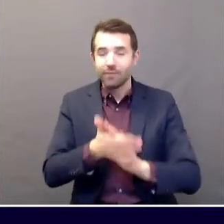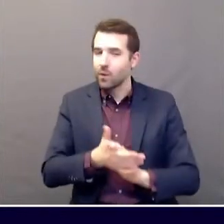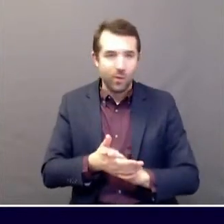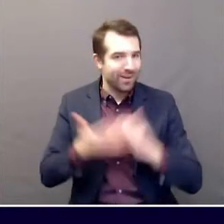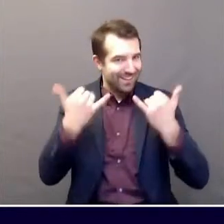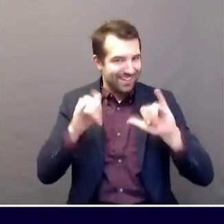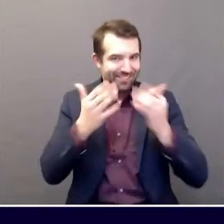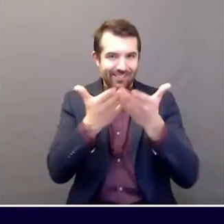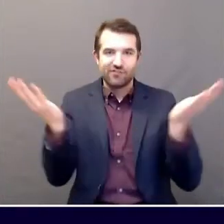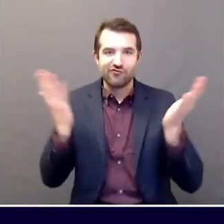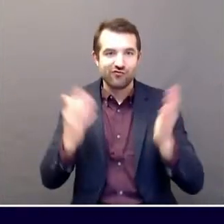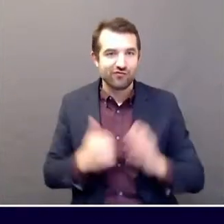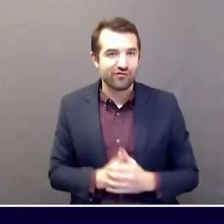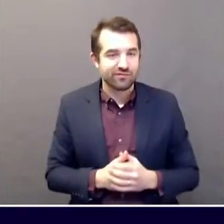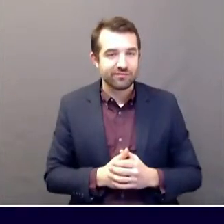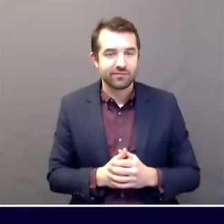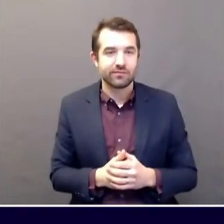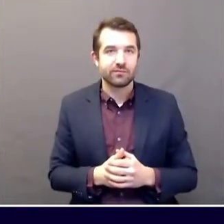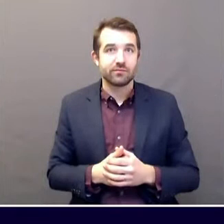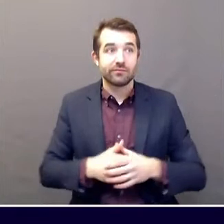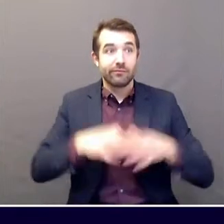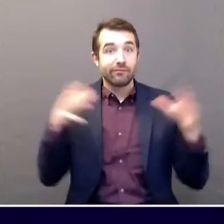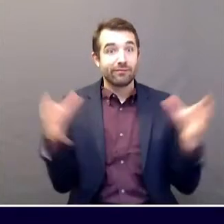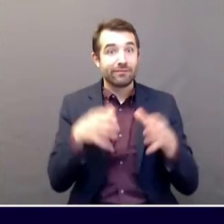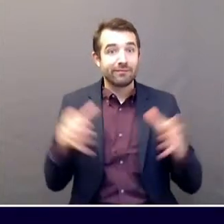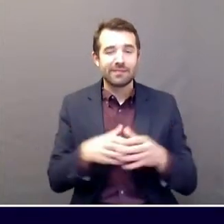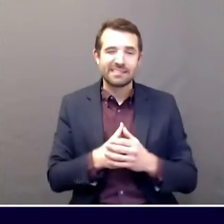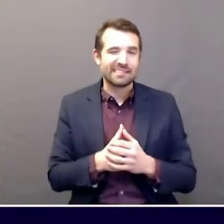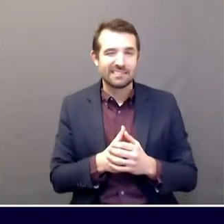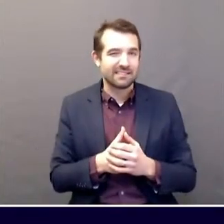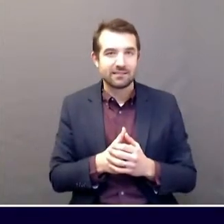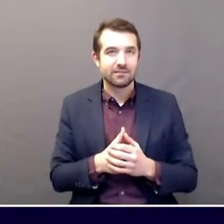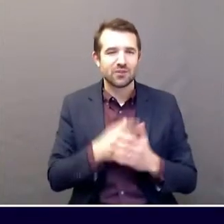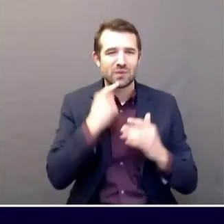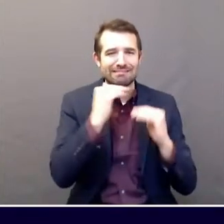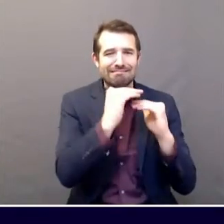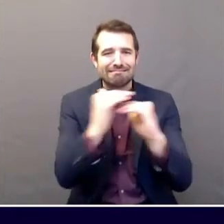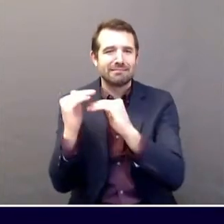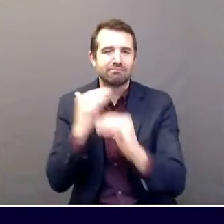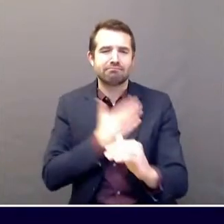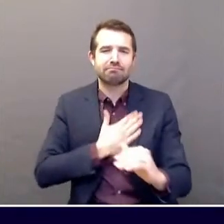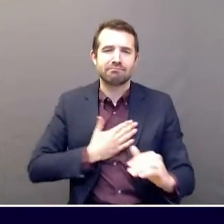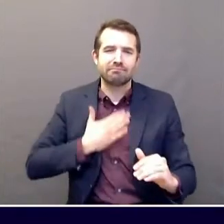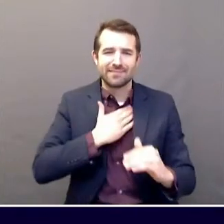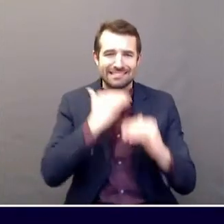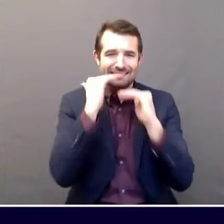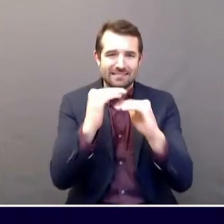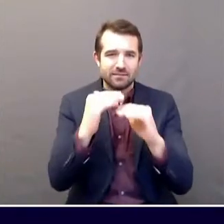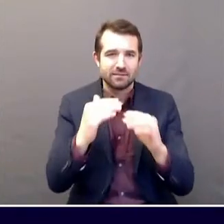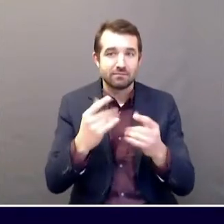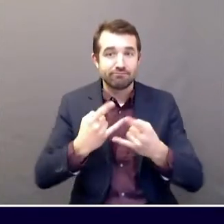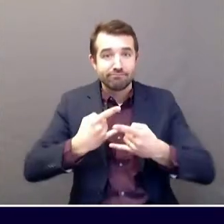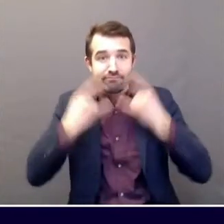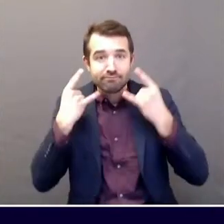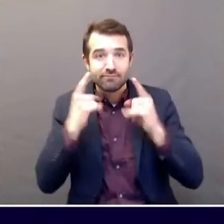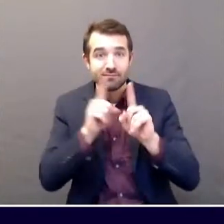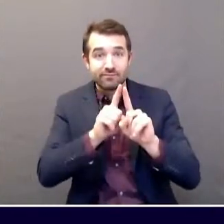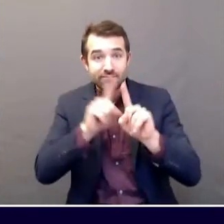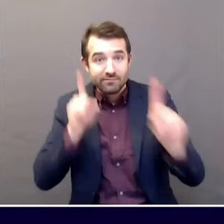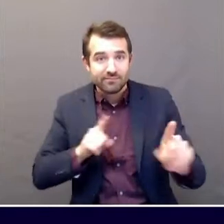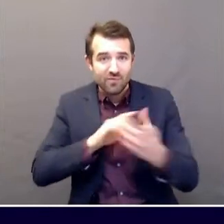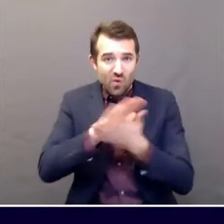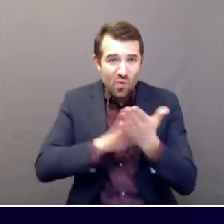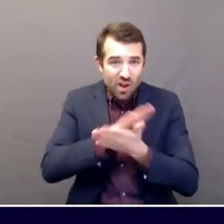avoid gatherings, we help put a lid on this virus and help get our state back on track and back to